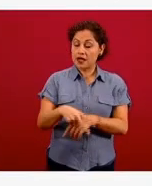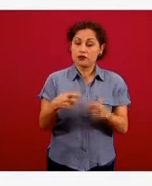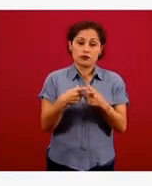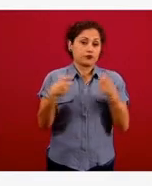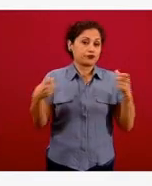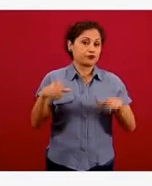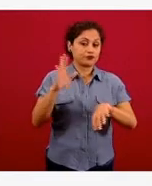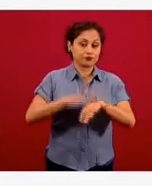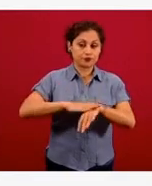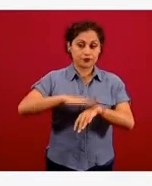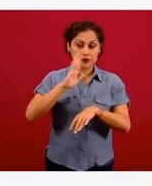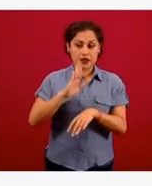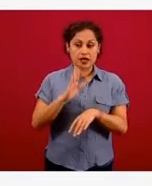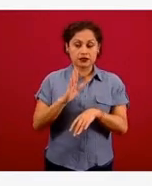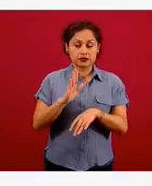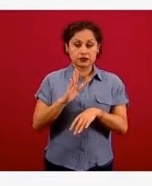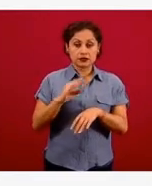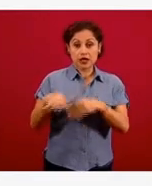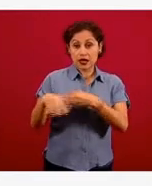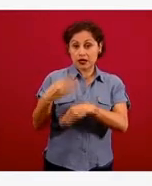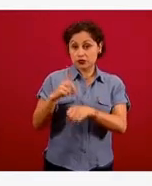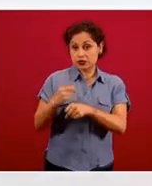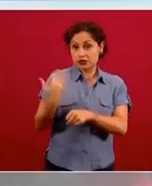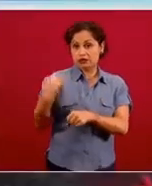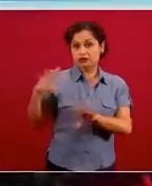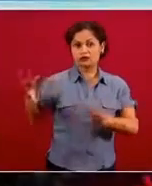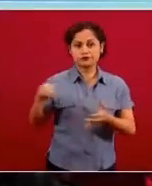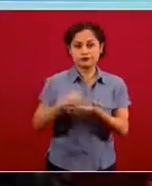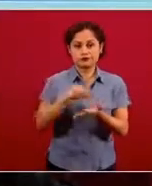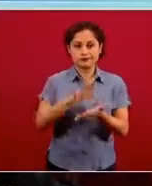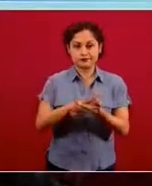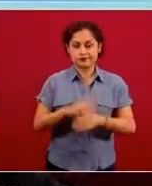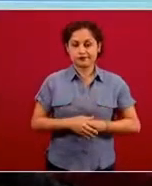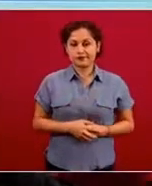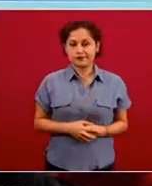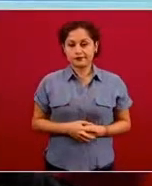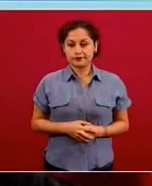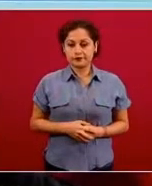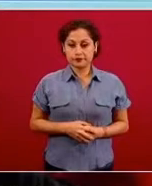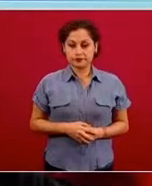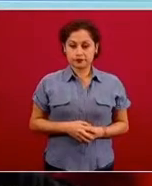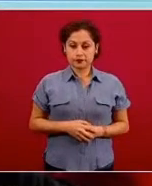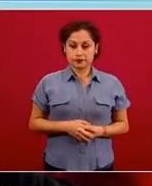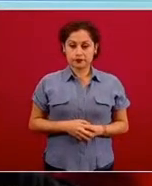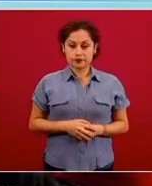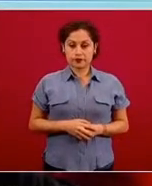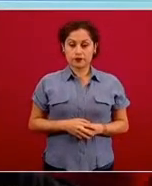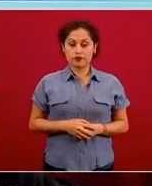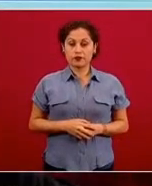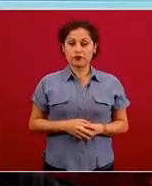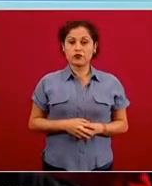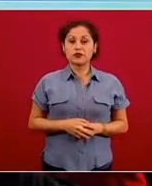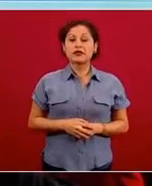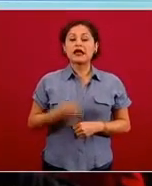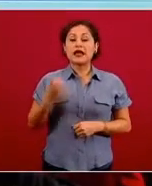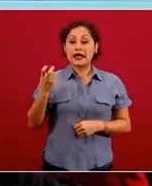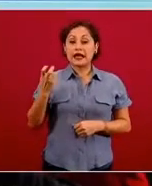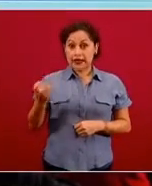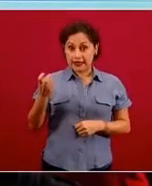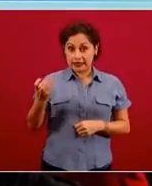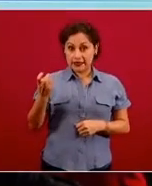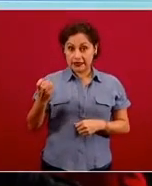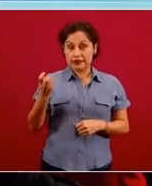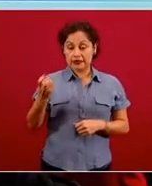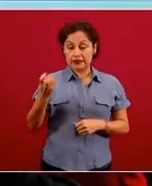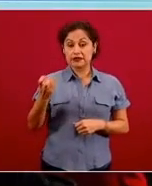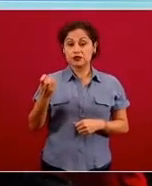State, Baja California, and those three being the leading ones, and then the rest of the states of the country.